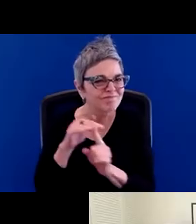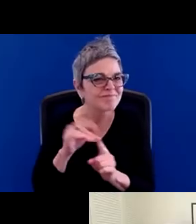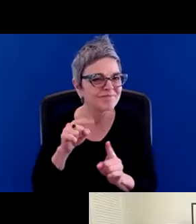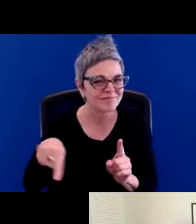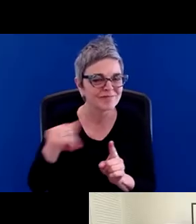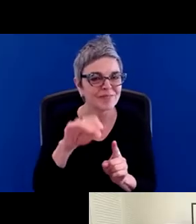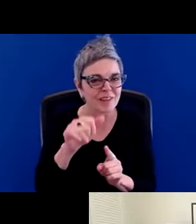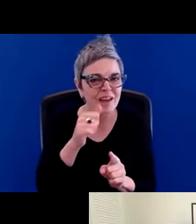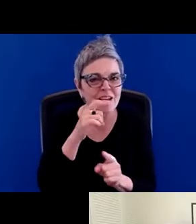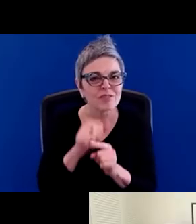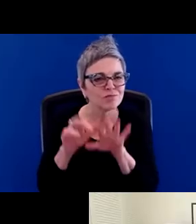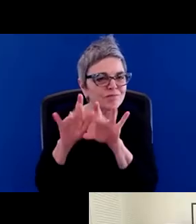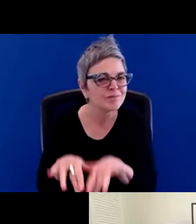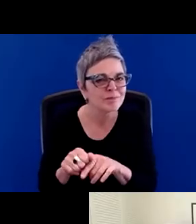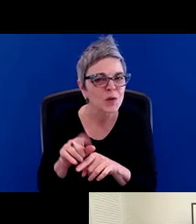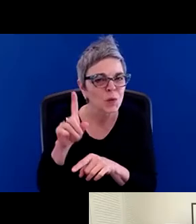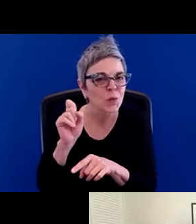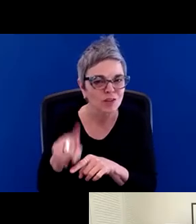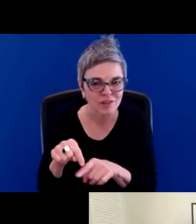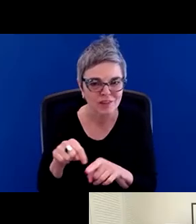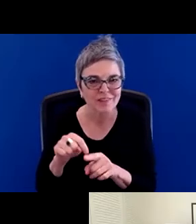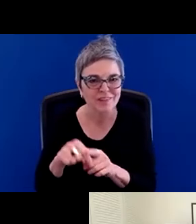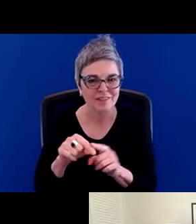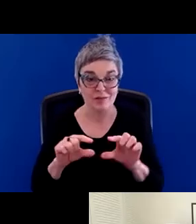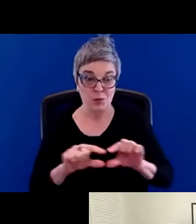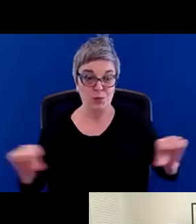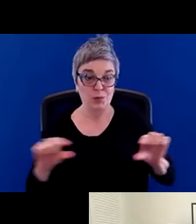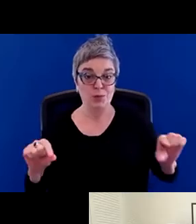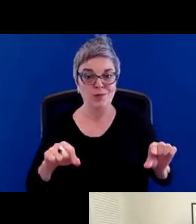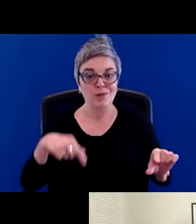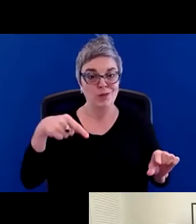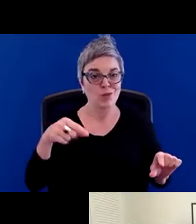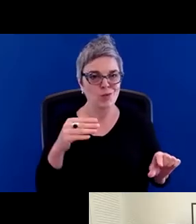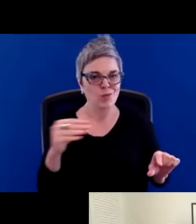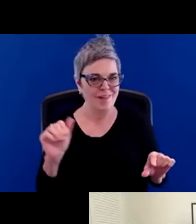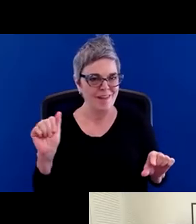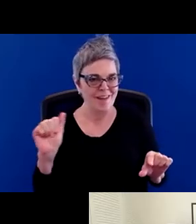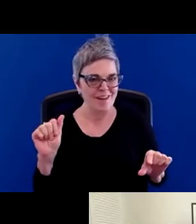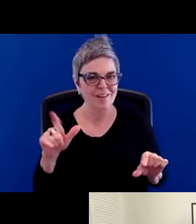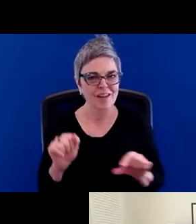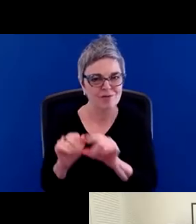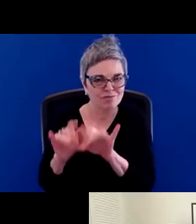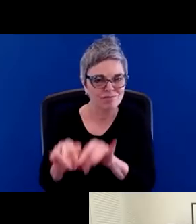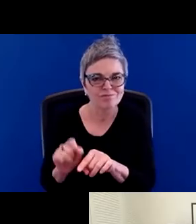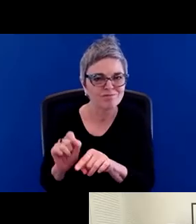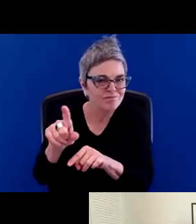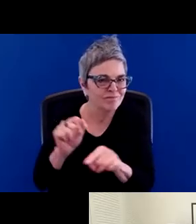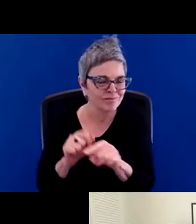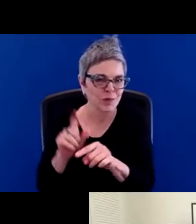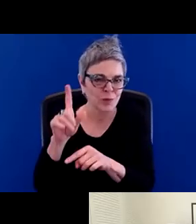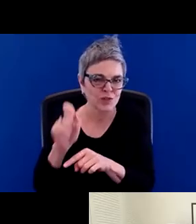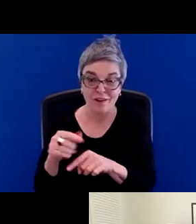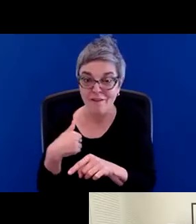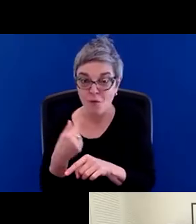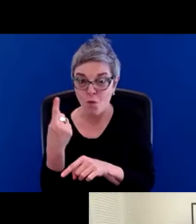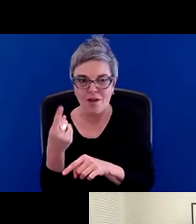one excellent question in there already that Angela mentioned as well. So again, Angela, Radhika, Sujatha, and Leah, thank you for sharing your work.